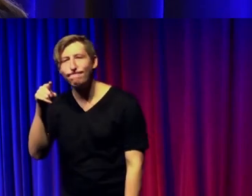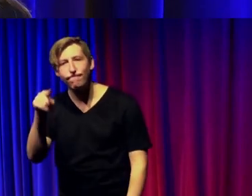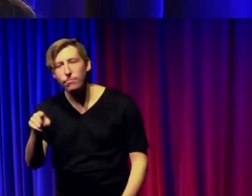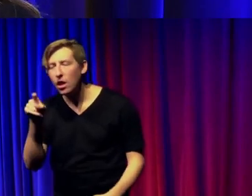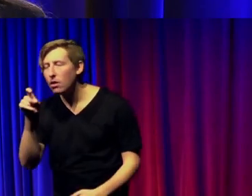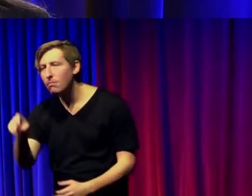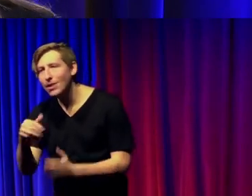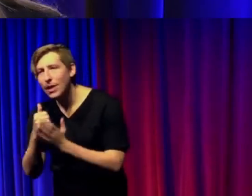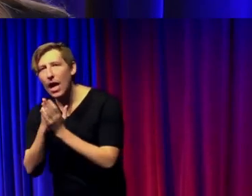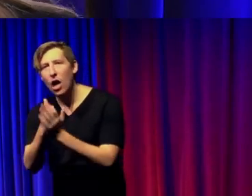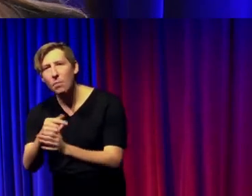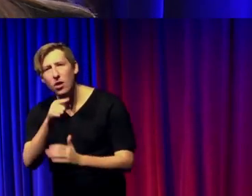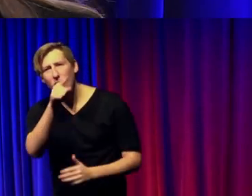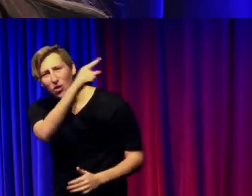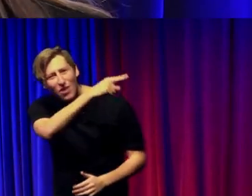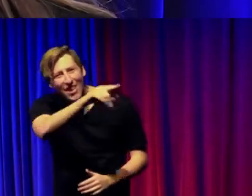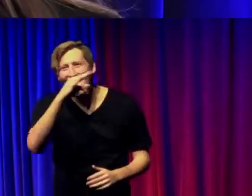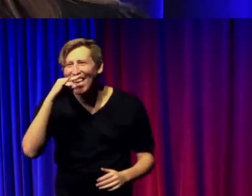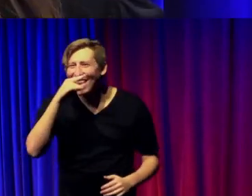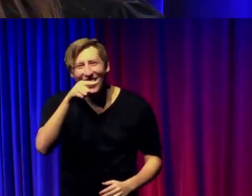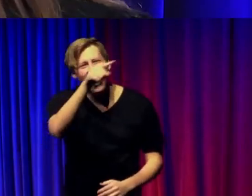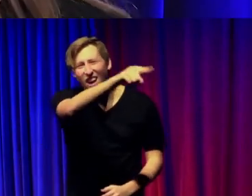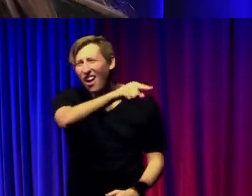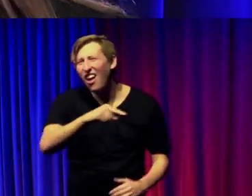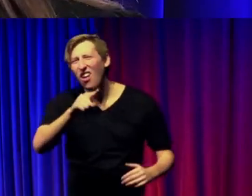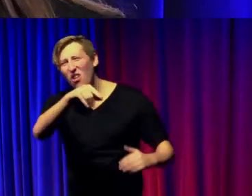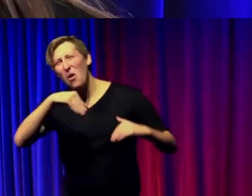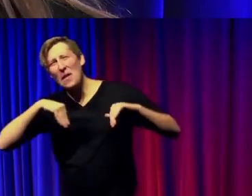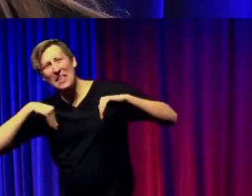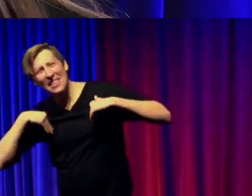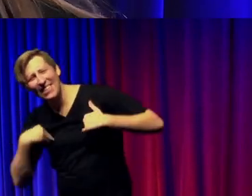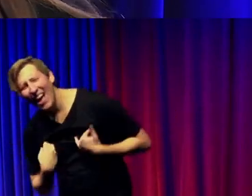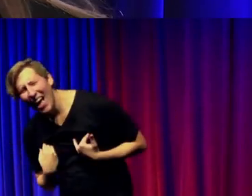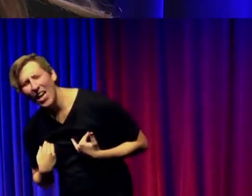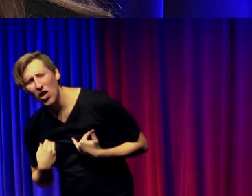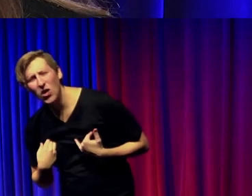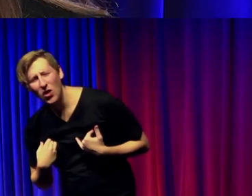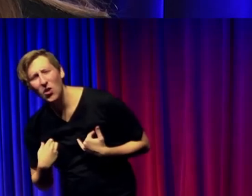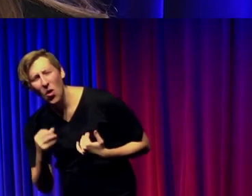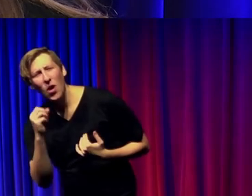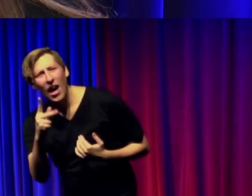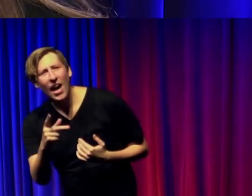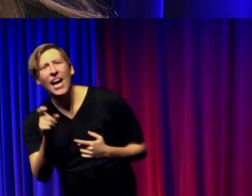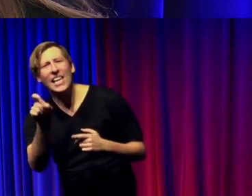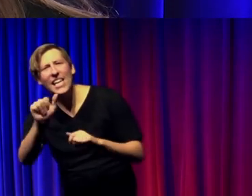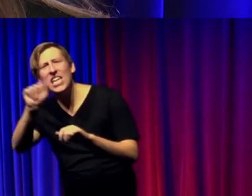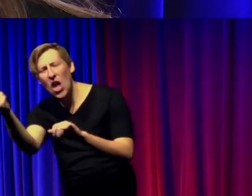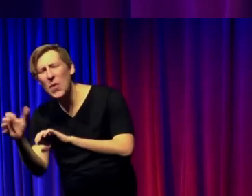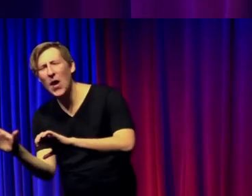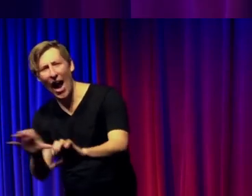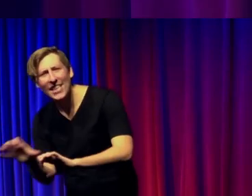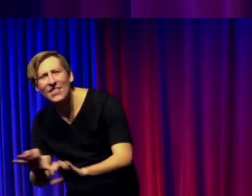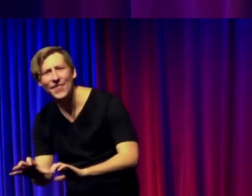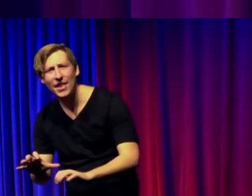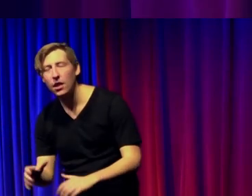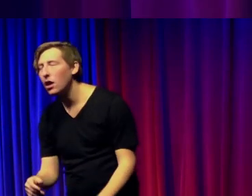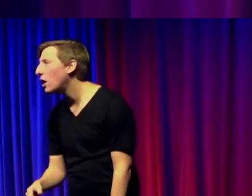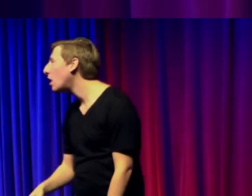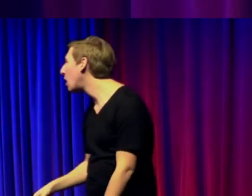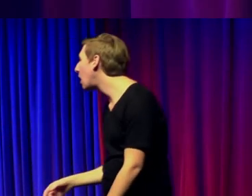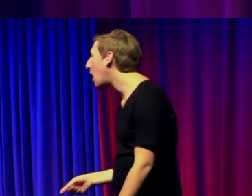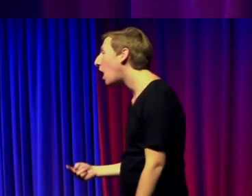kids are exhausted, and we need them to sleep now. You know, you keep saying